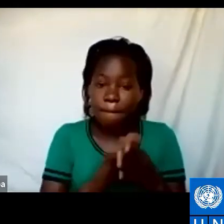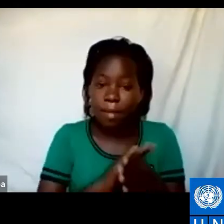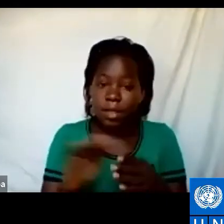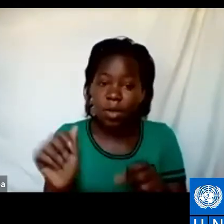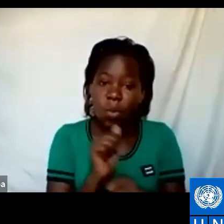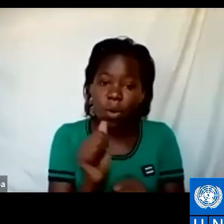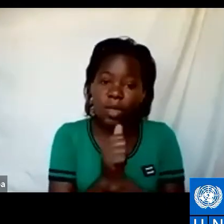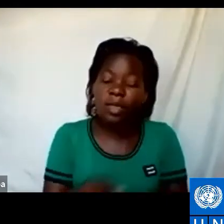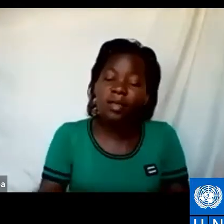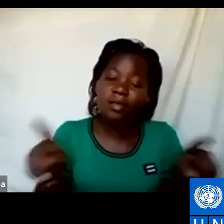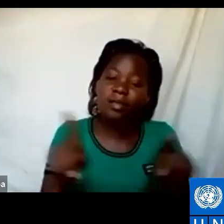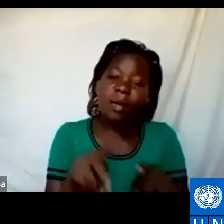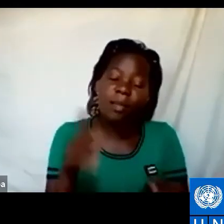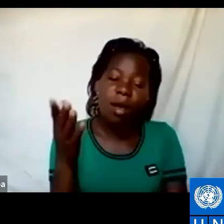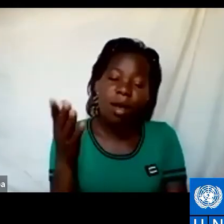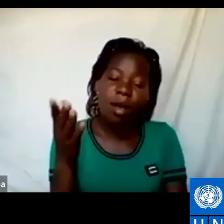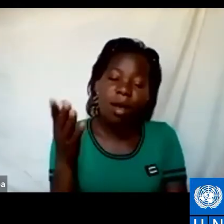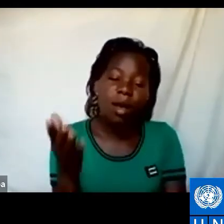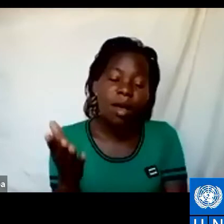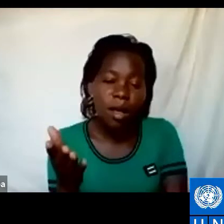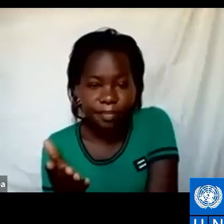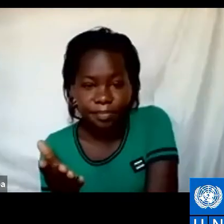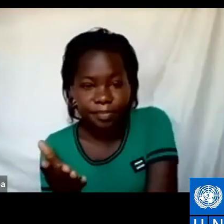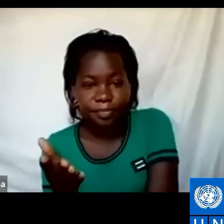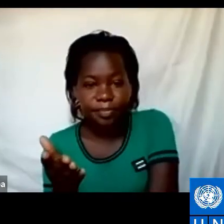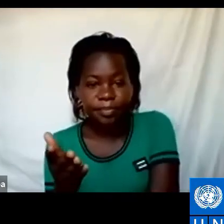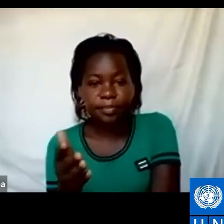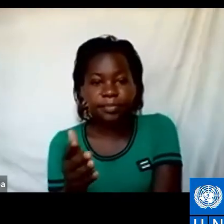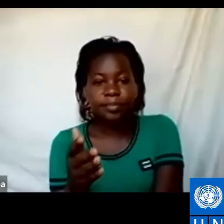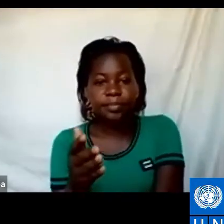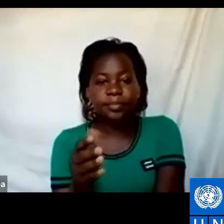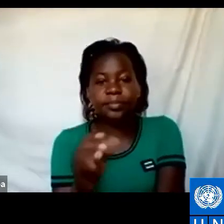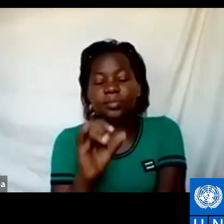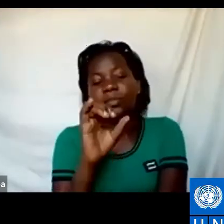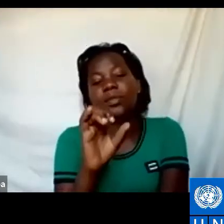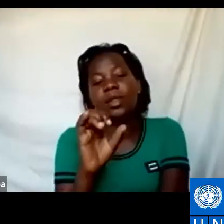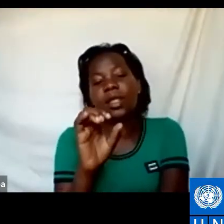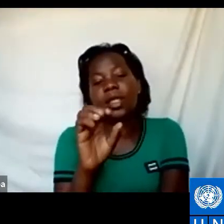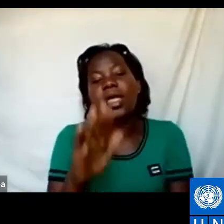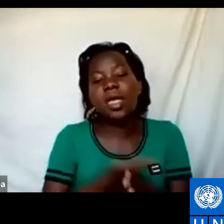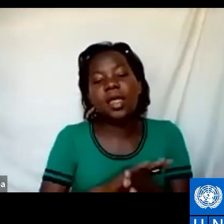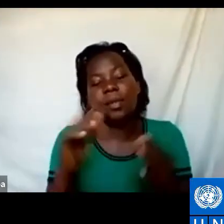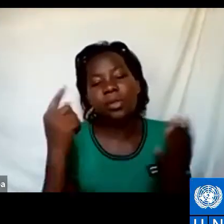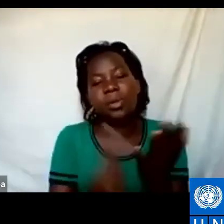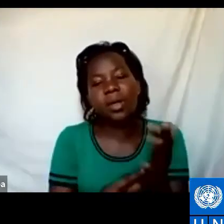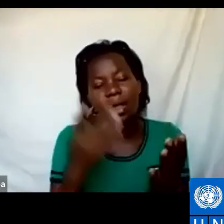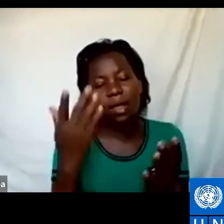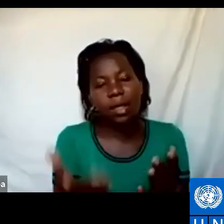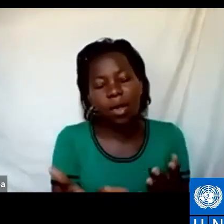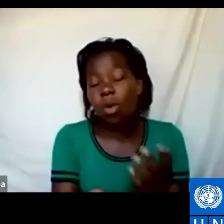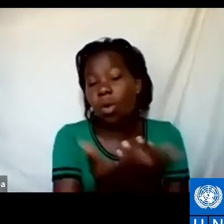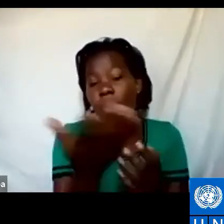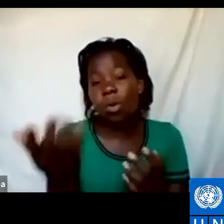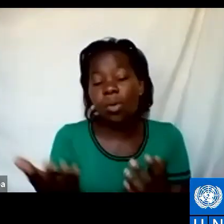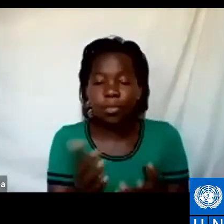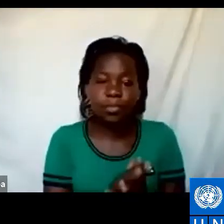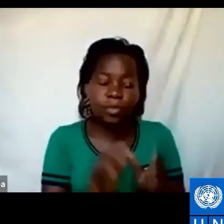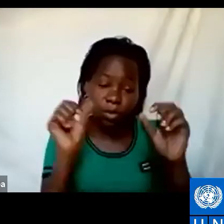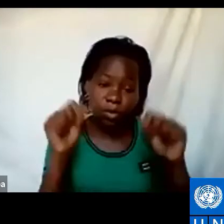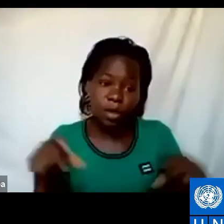there was Enterprise Uganda as well. So those would be incubators where you can have an opportunity to try out